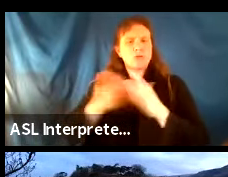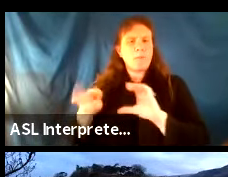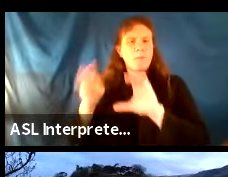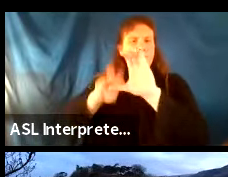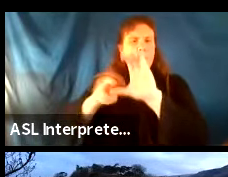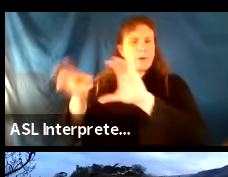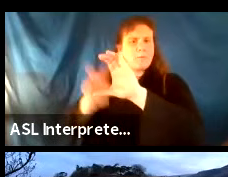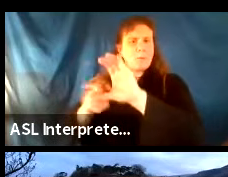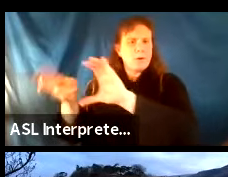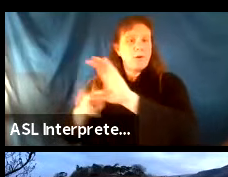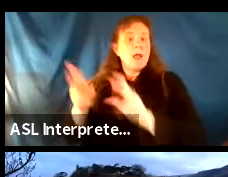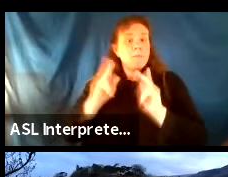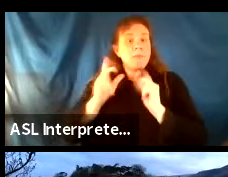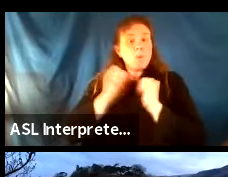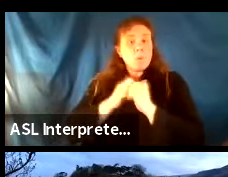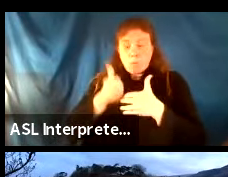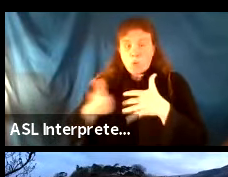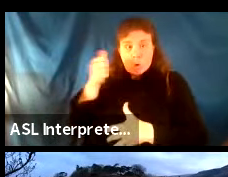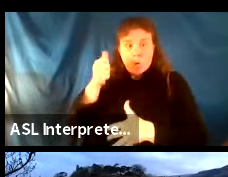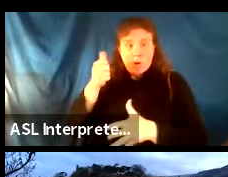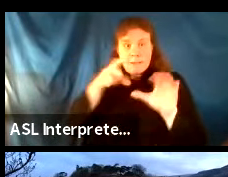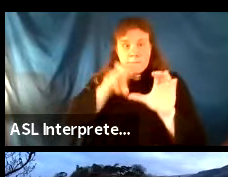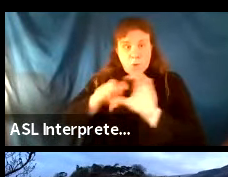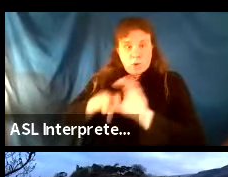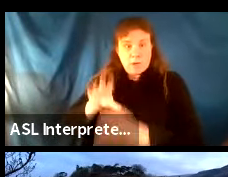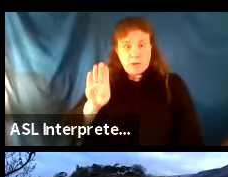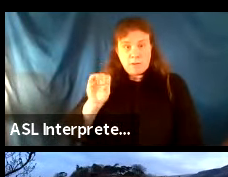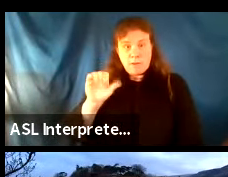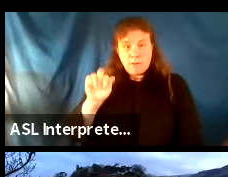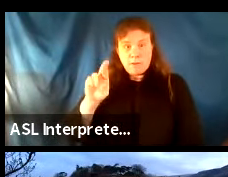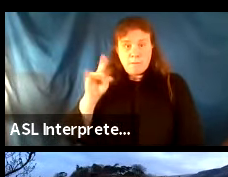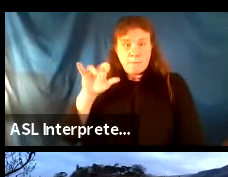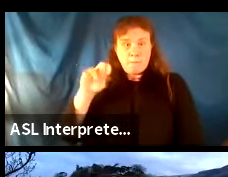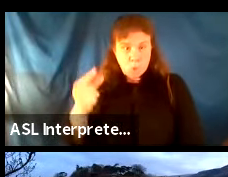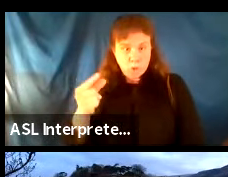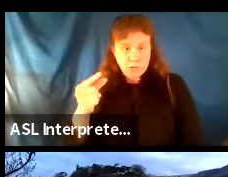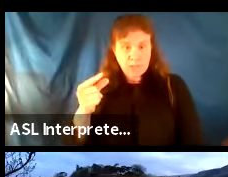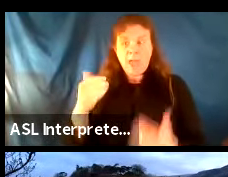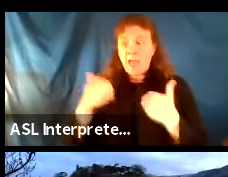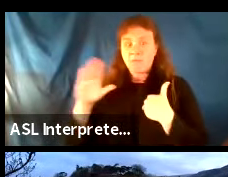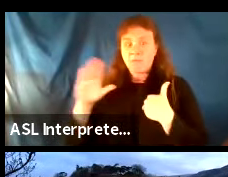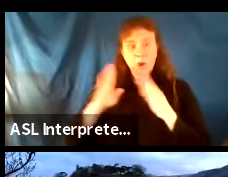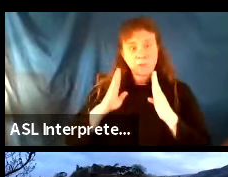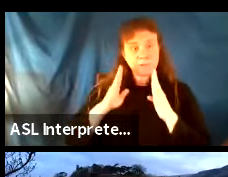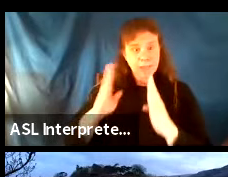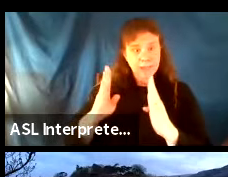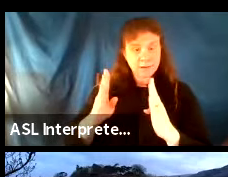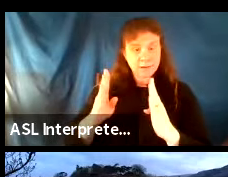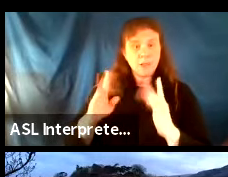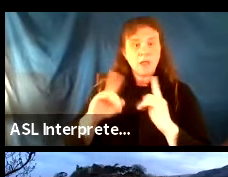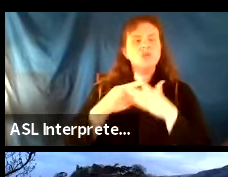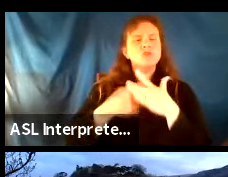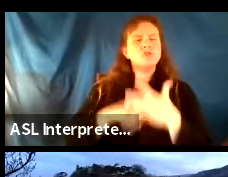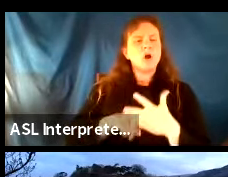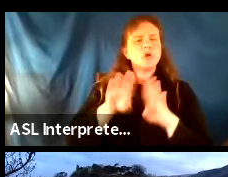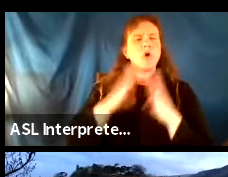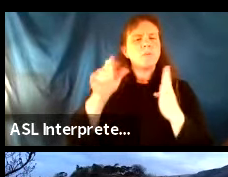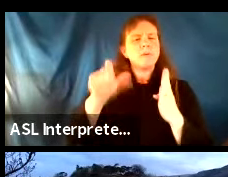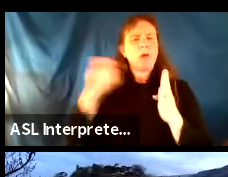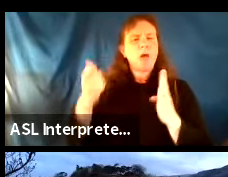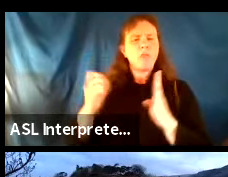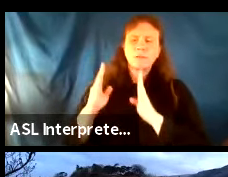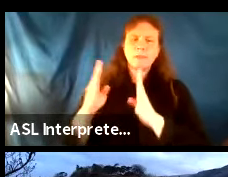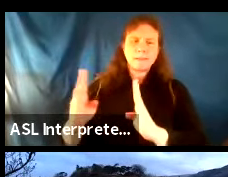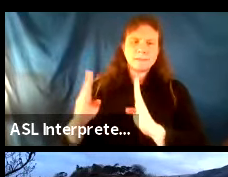their lane, but as you open up the other priority groups, you still allow people who were in the first priority lane of boarding a